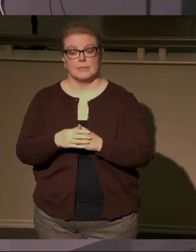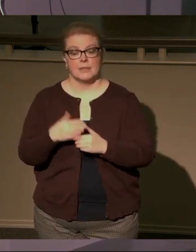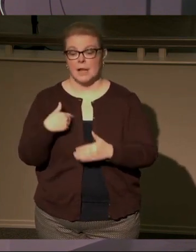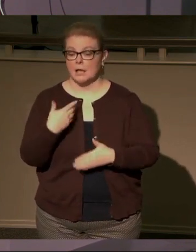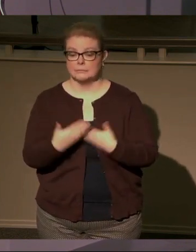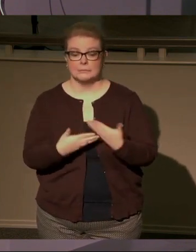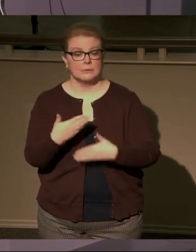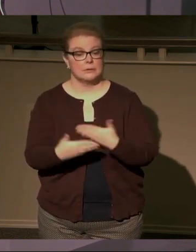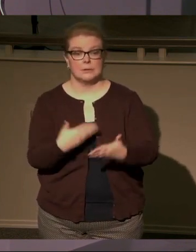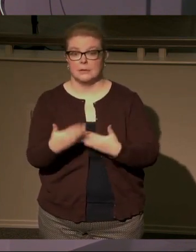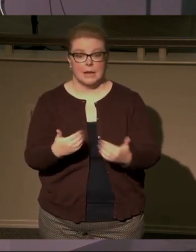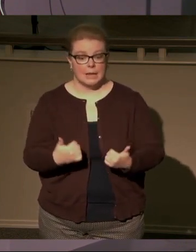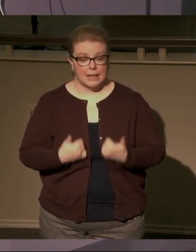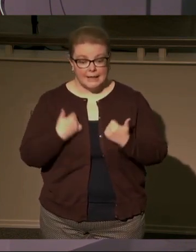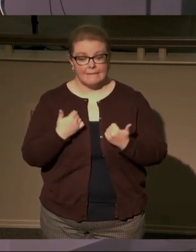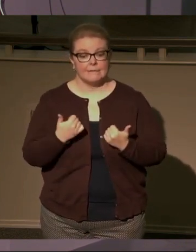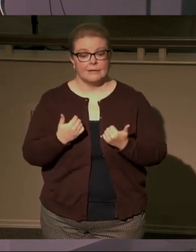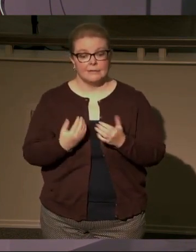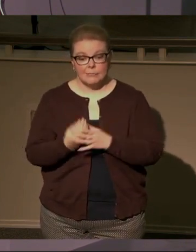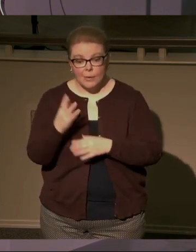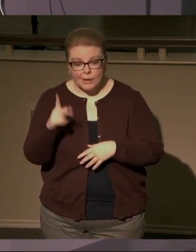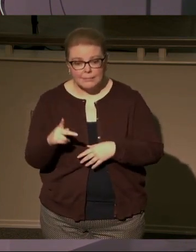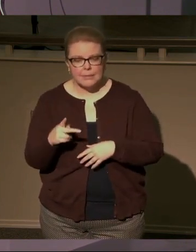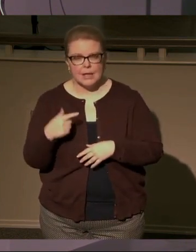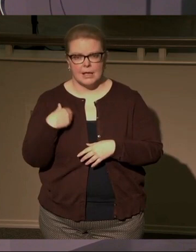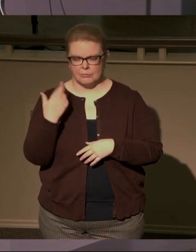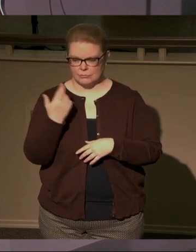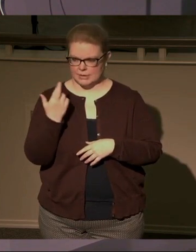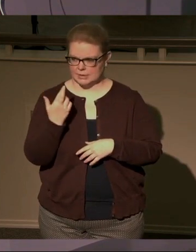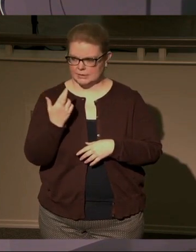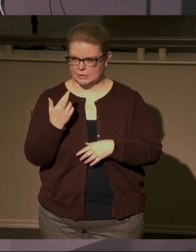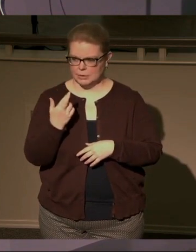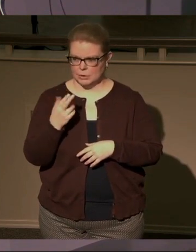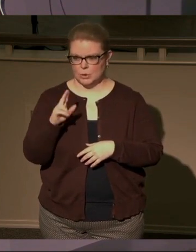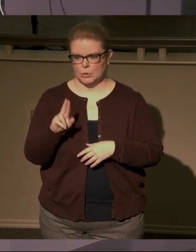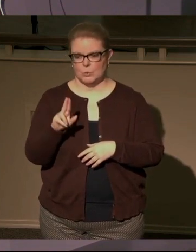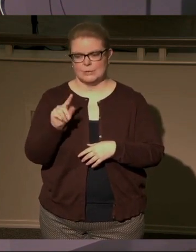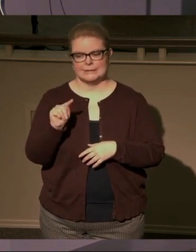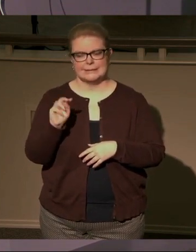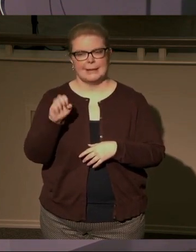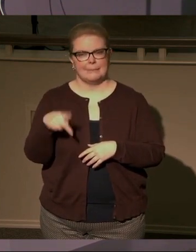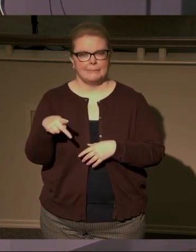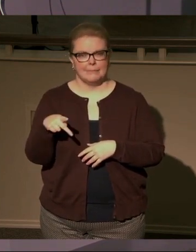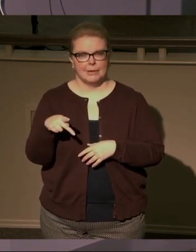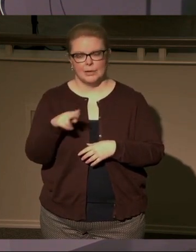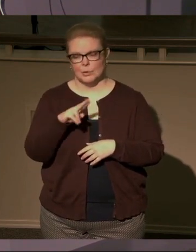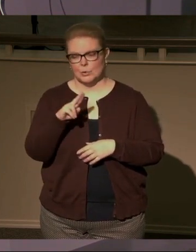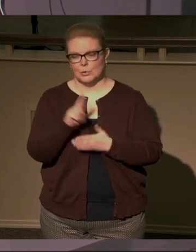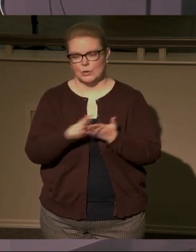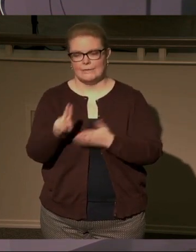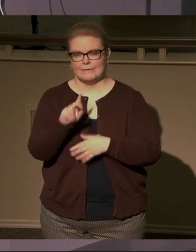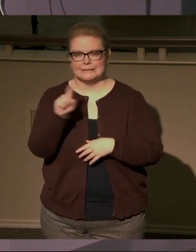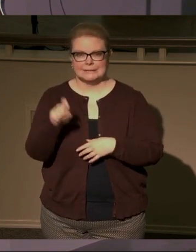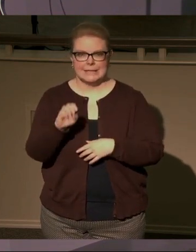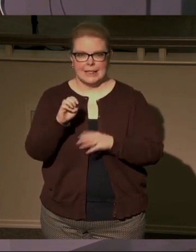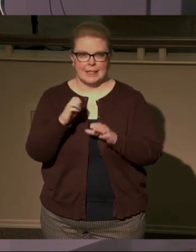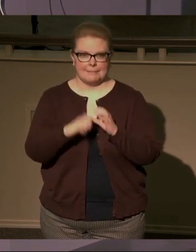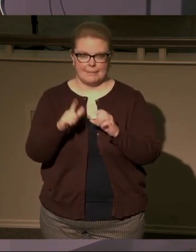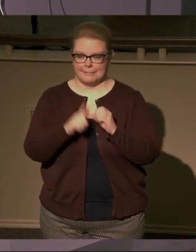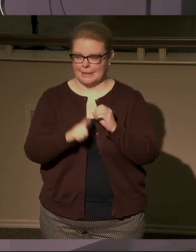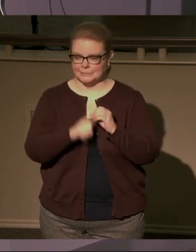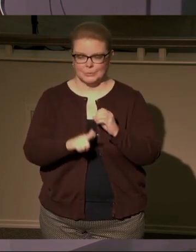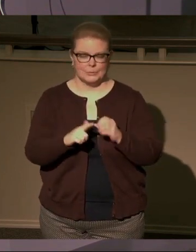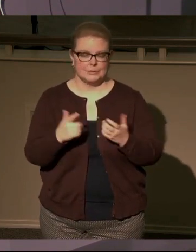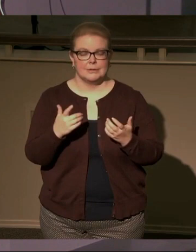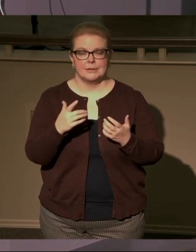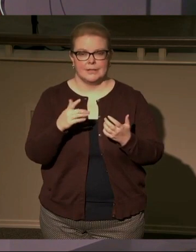I realized that when I was being recruited by UTEP, one thing, you don't really go from UTEP, University of Texas,